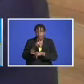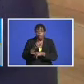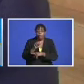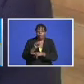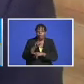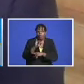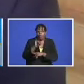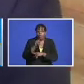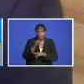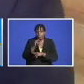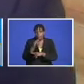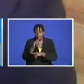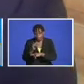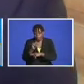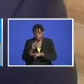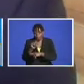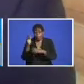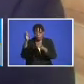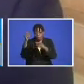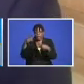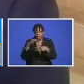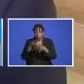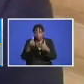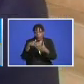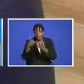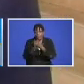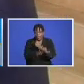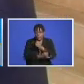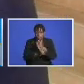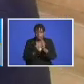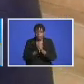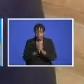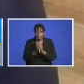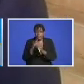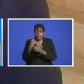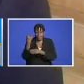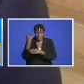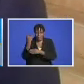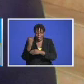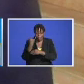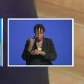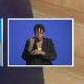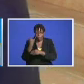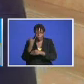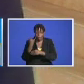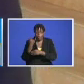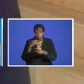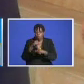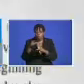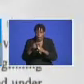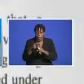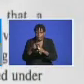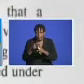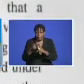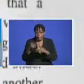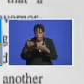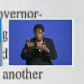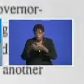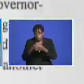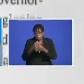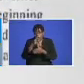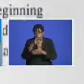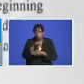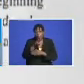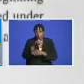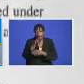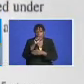in country. While Health Minister the Honorable Renwood Bells maintains it's not if, but when the Delta variant lands in the Bahamas, we asked whether or